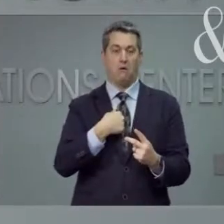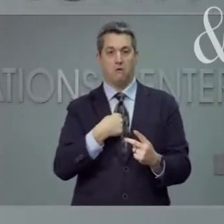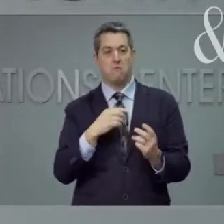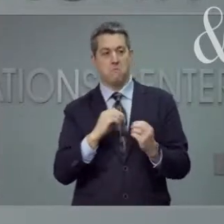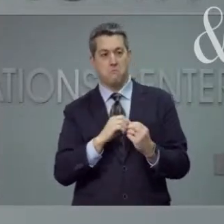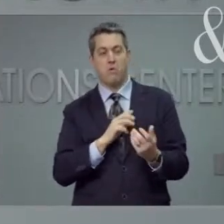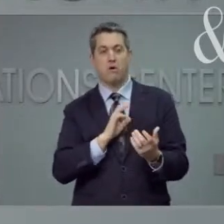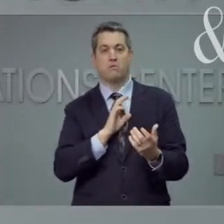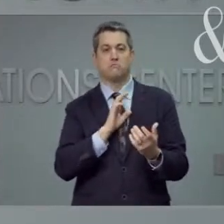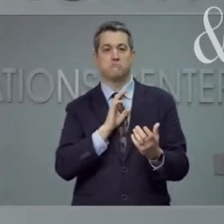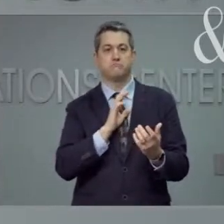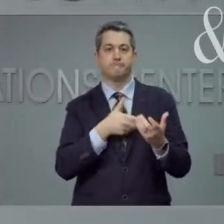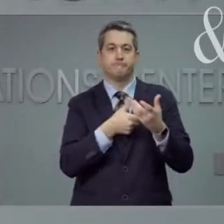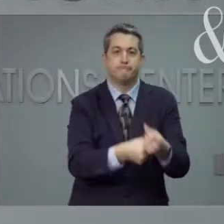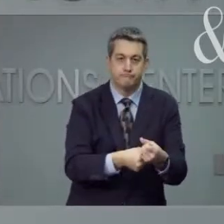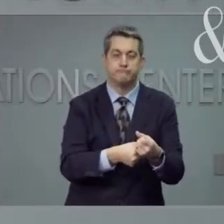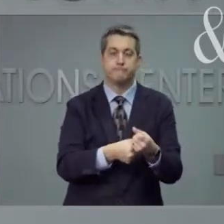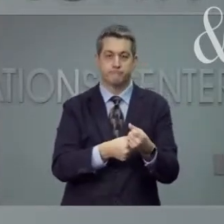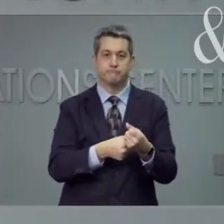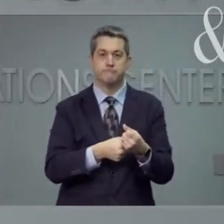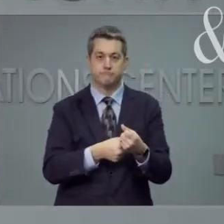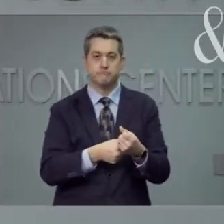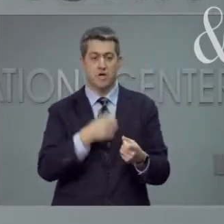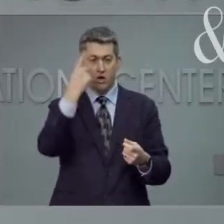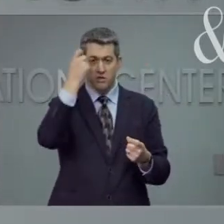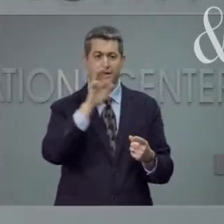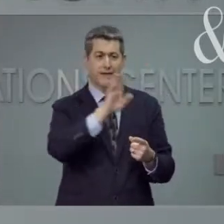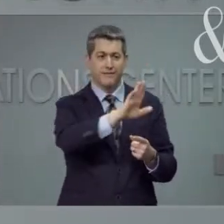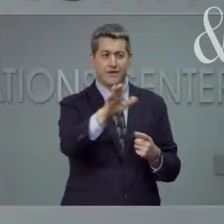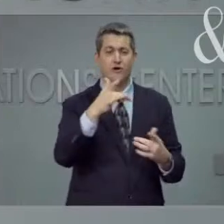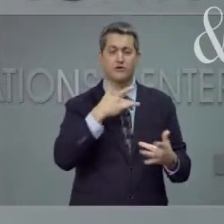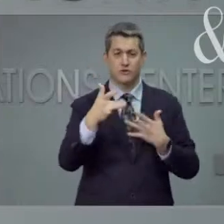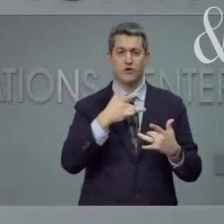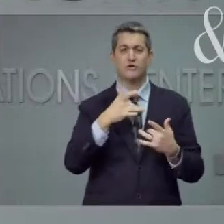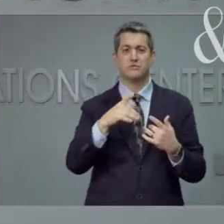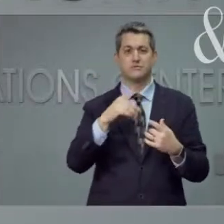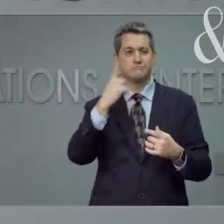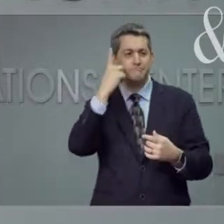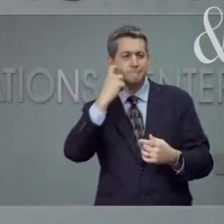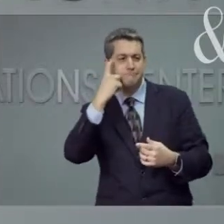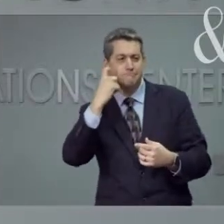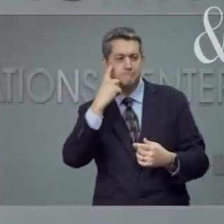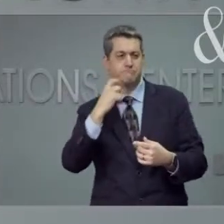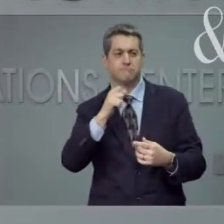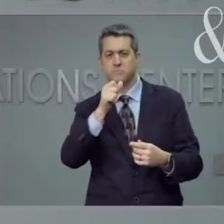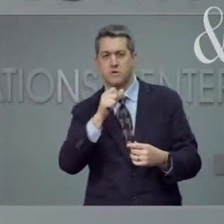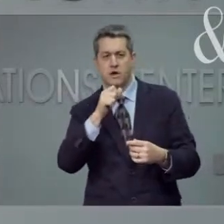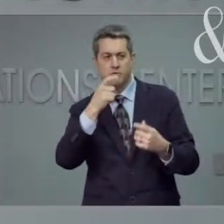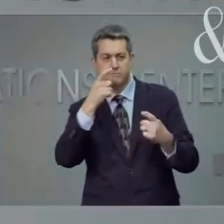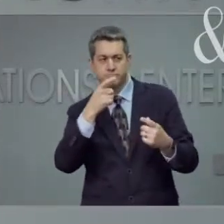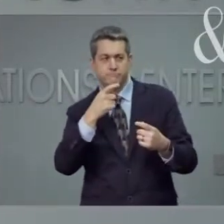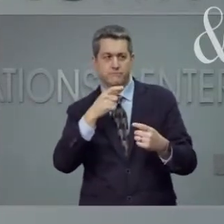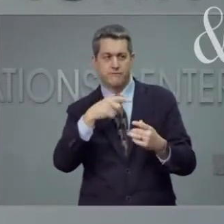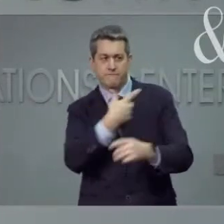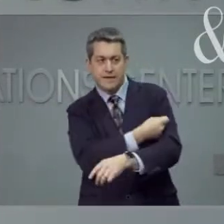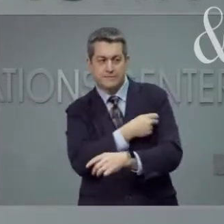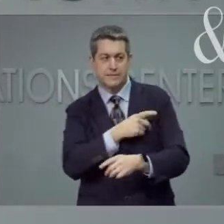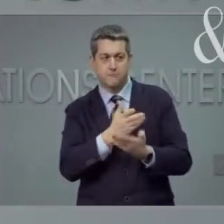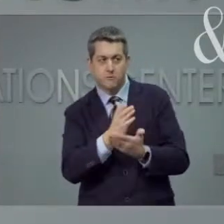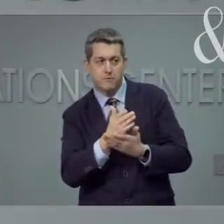skepticism about the vaccine that can be understandable, but a lot of community leaders of color